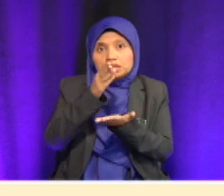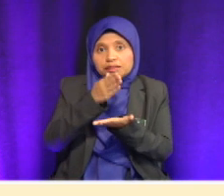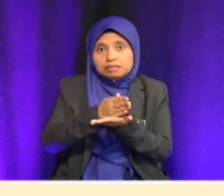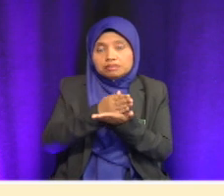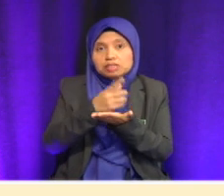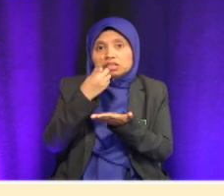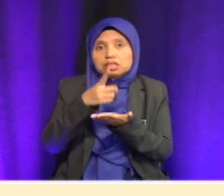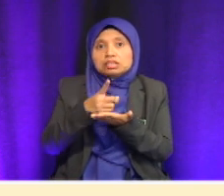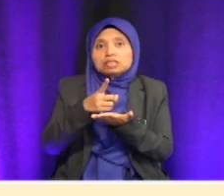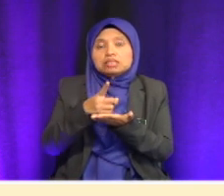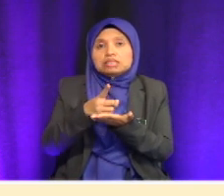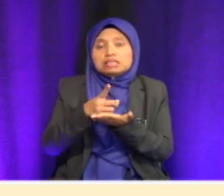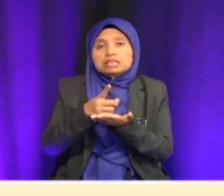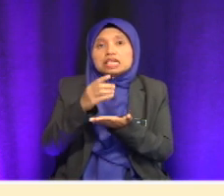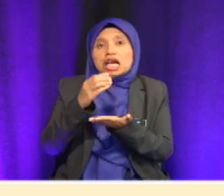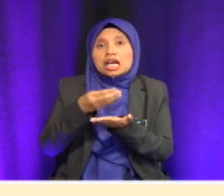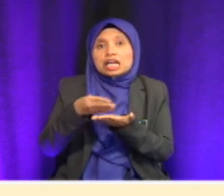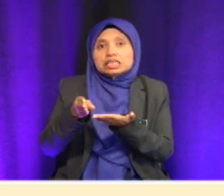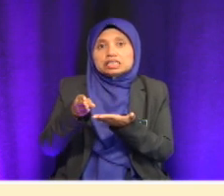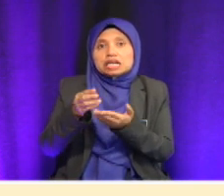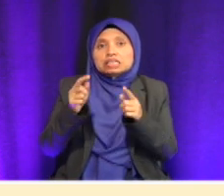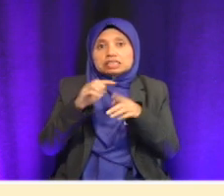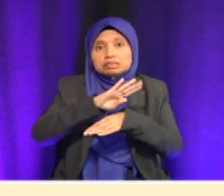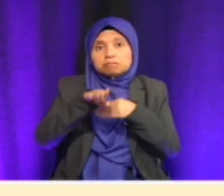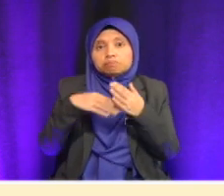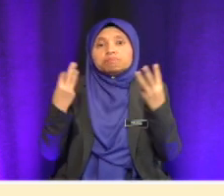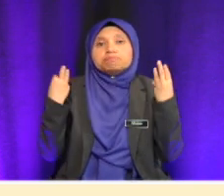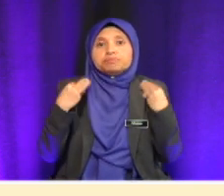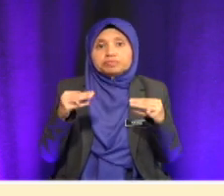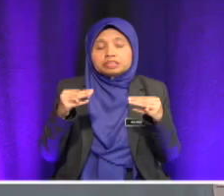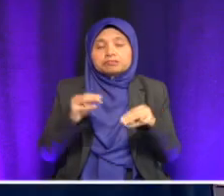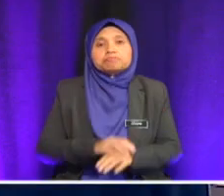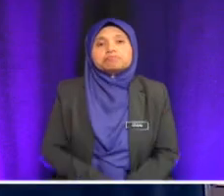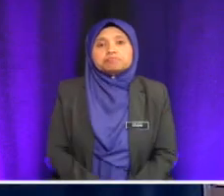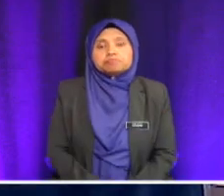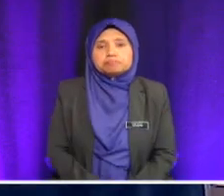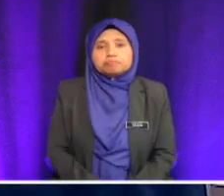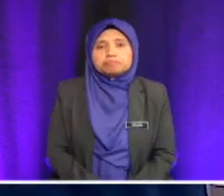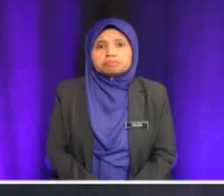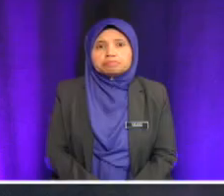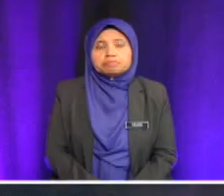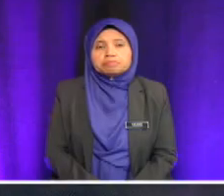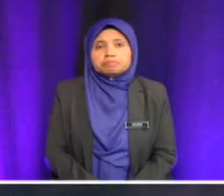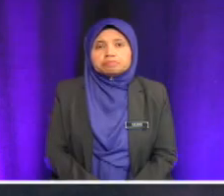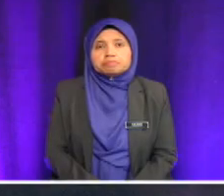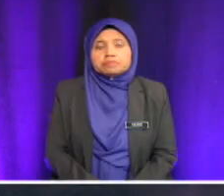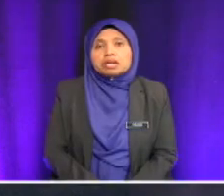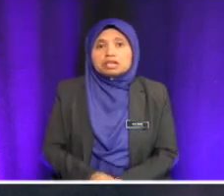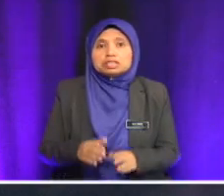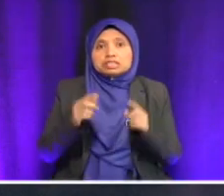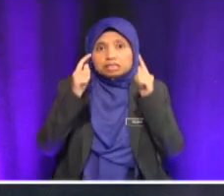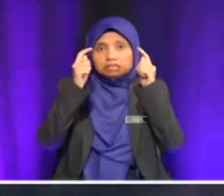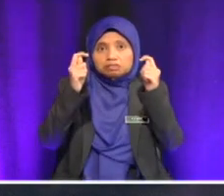to attract fish and catch them. Pretty smart thinking for such a small brain. Yes, very clever crows indeed. Yes. So teacher, how